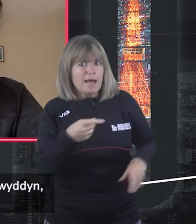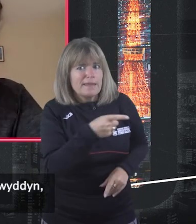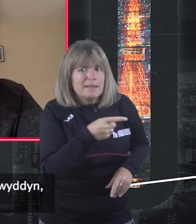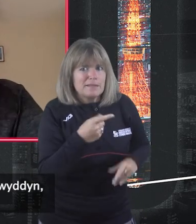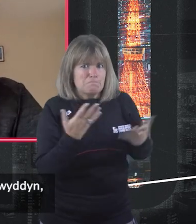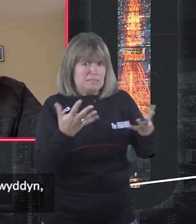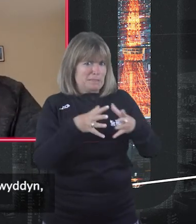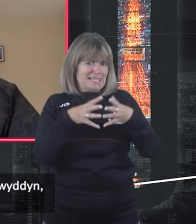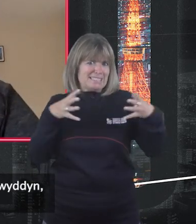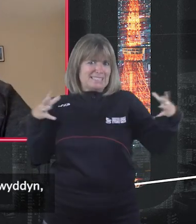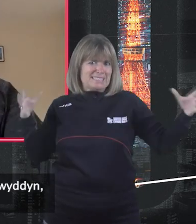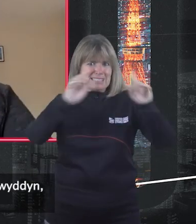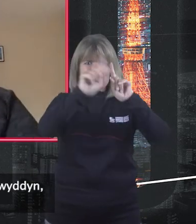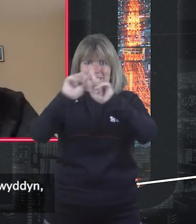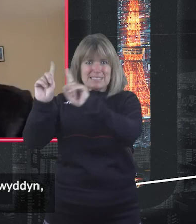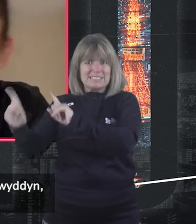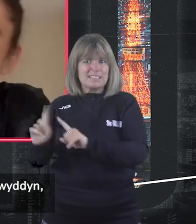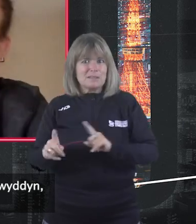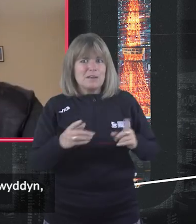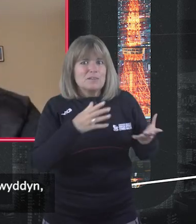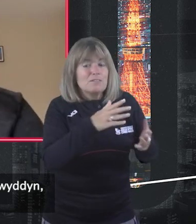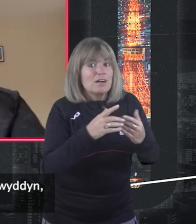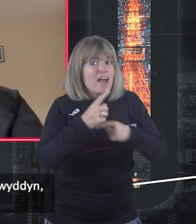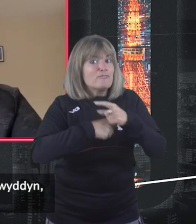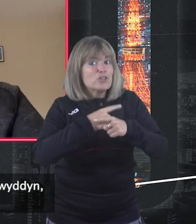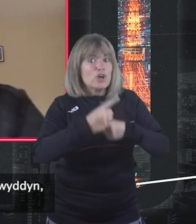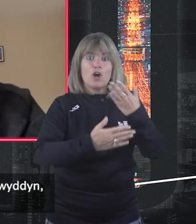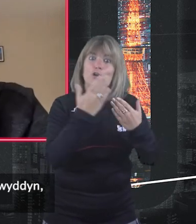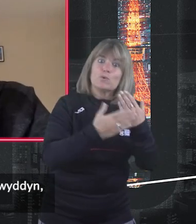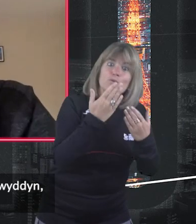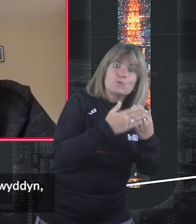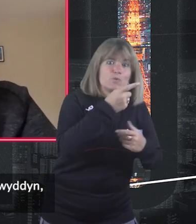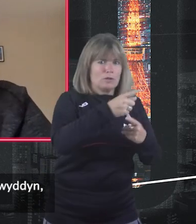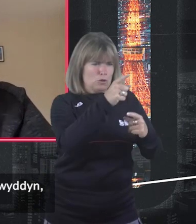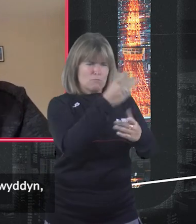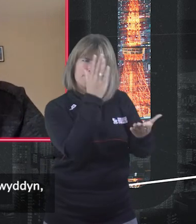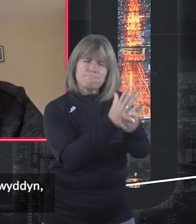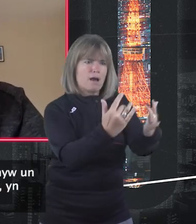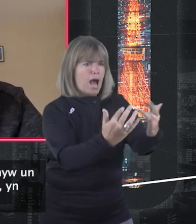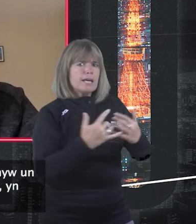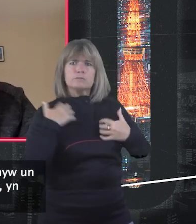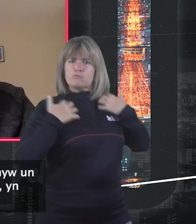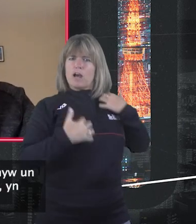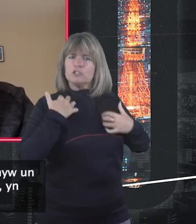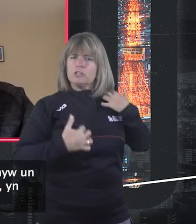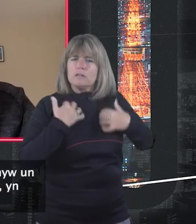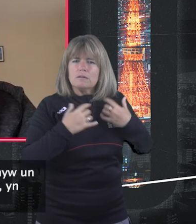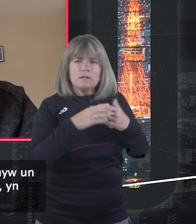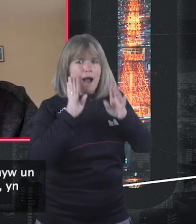new one every year. But you're very inspirational as a young lady. And what would you